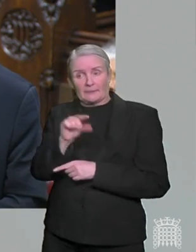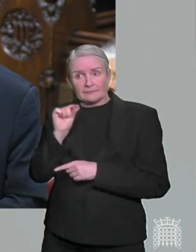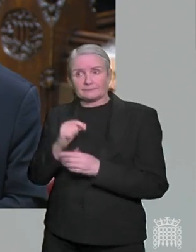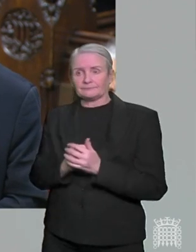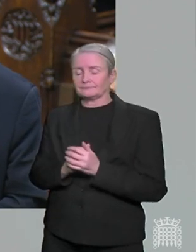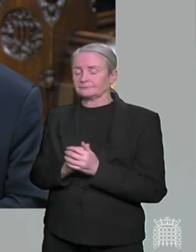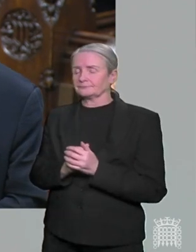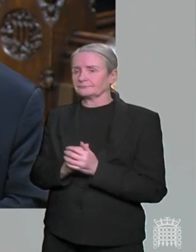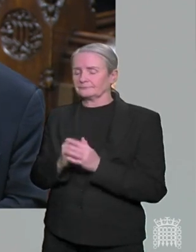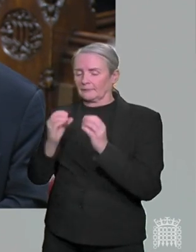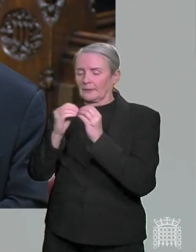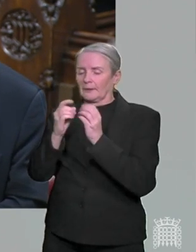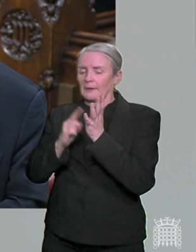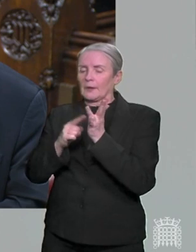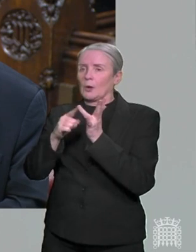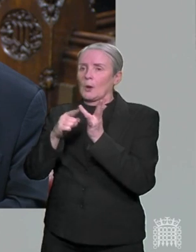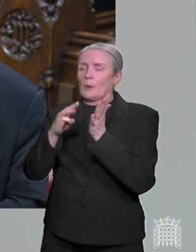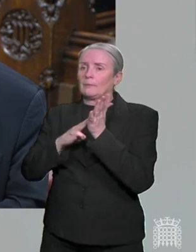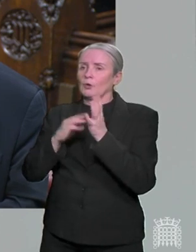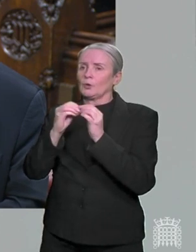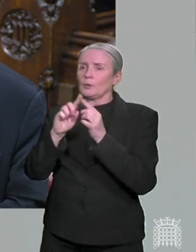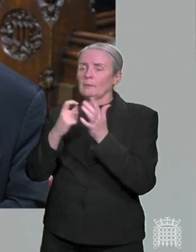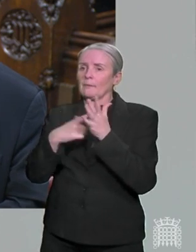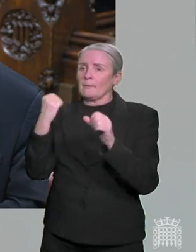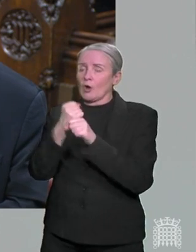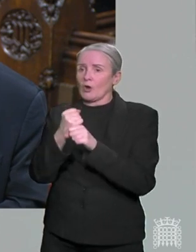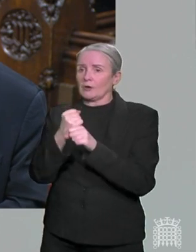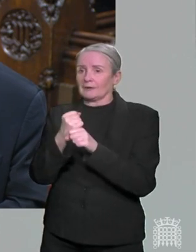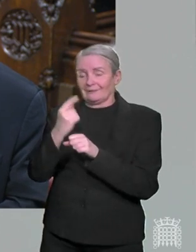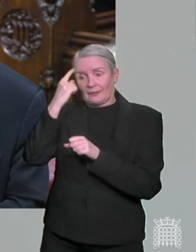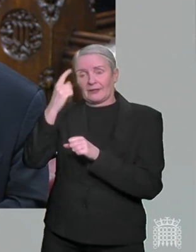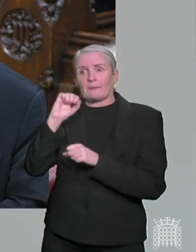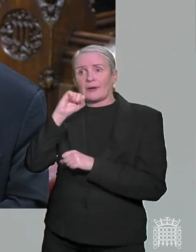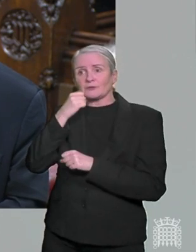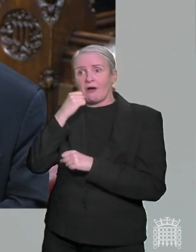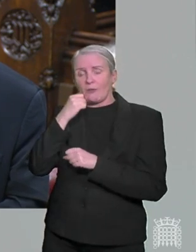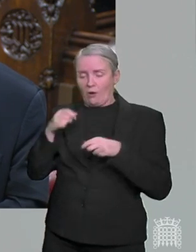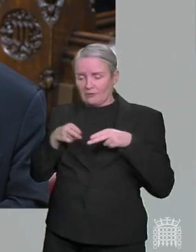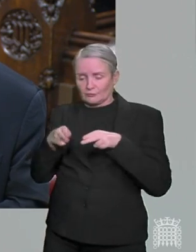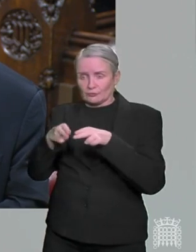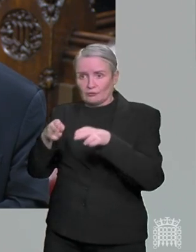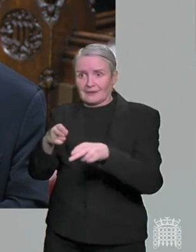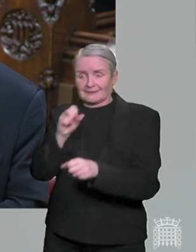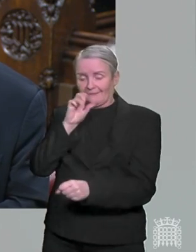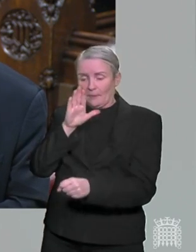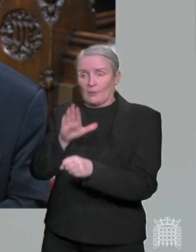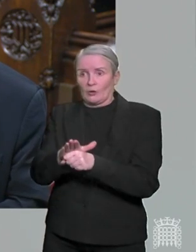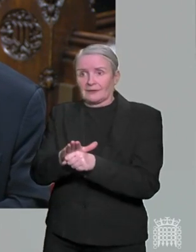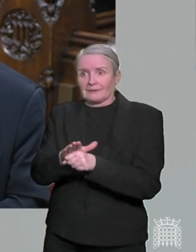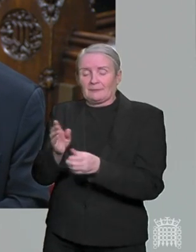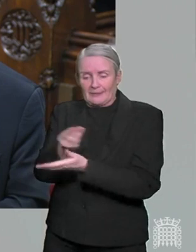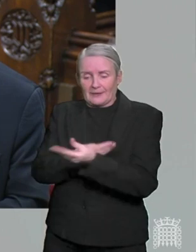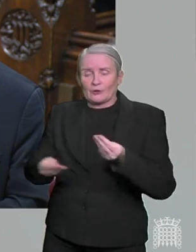have estimated that if there was a blockade of the Taiwan Straits, it would cost the world economy some $10 trillion.